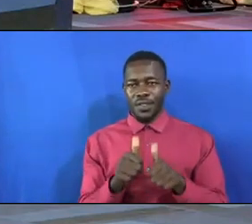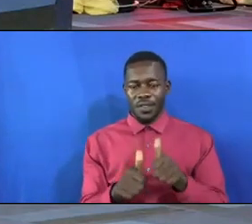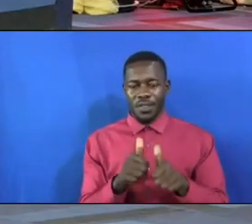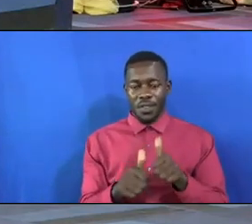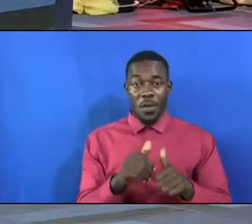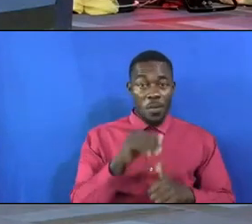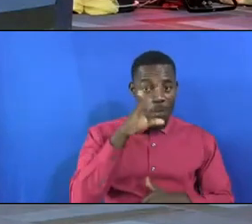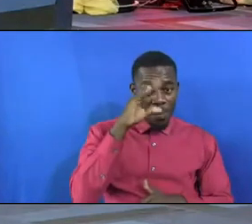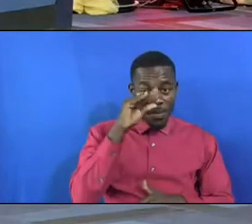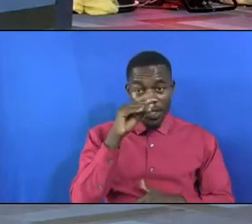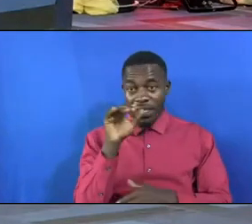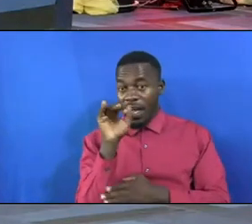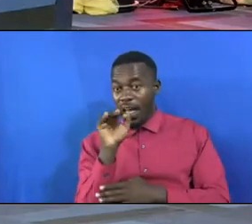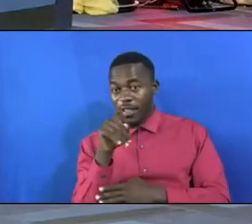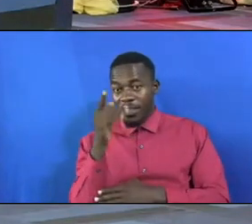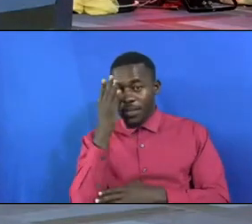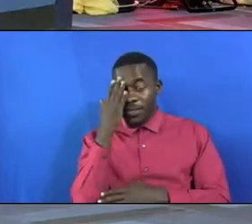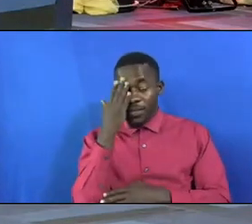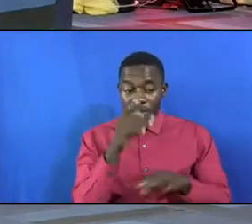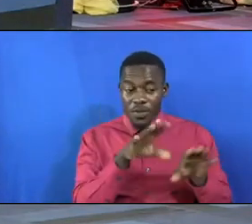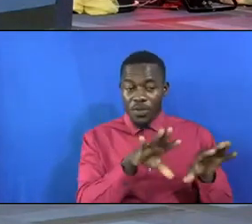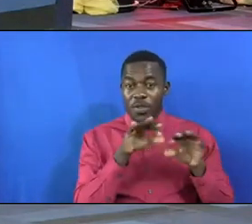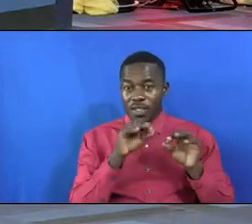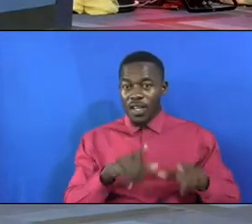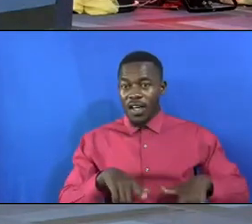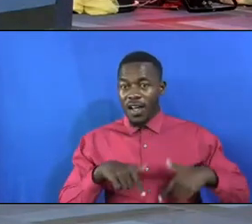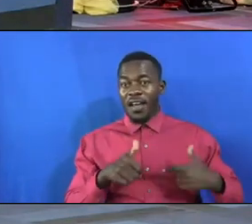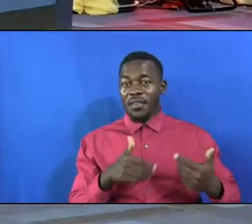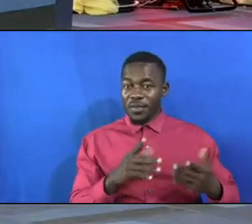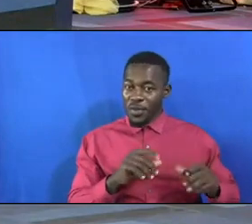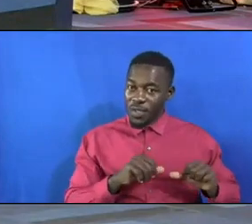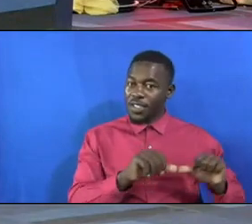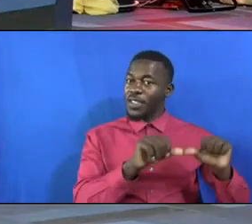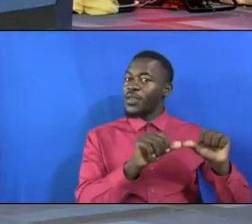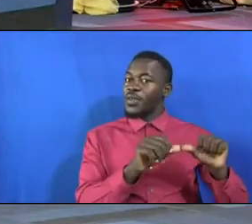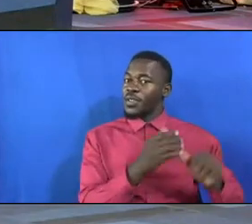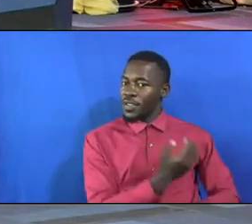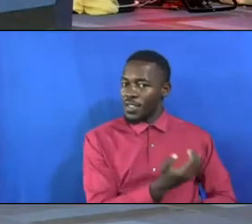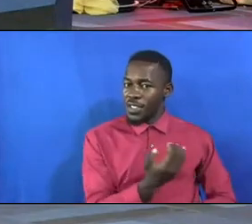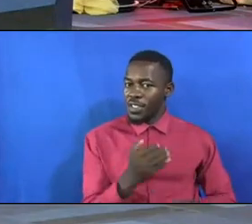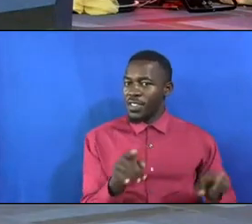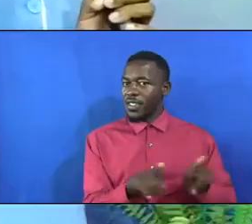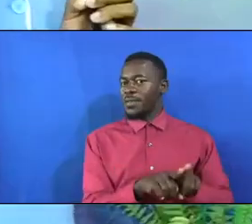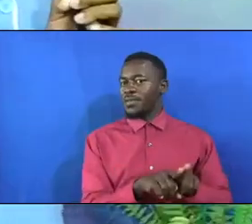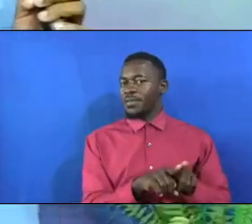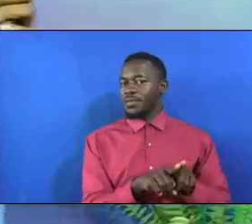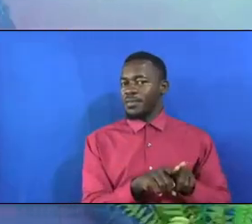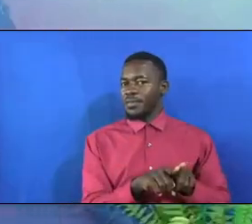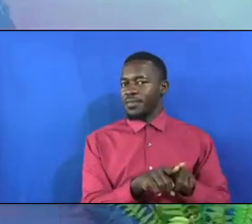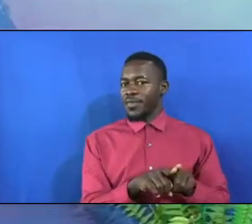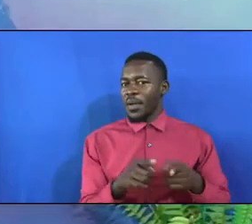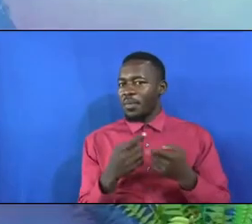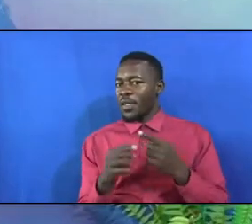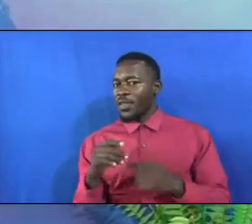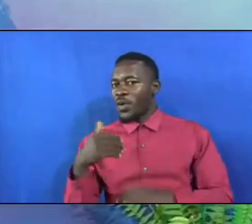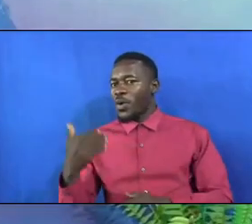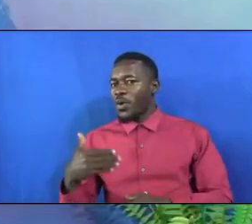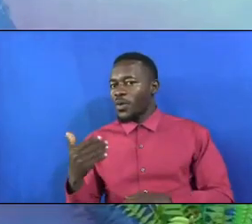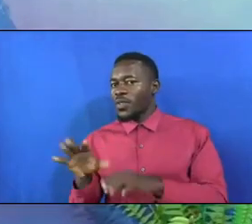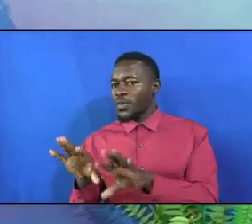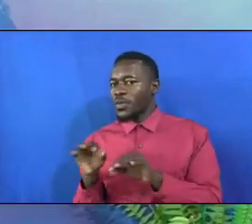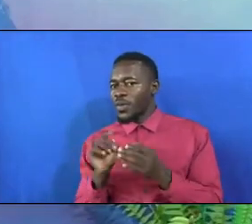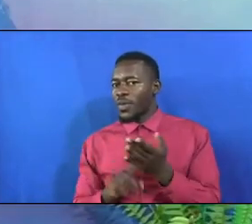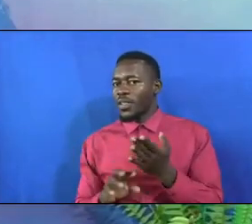them, choose life that you may live, you and your children. But what do we usually